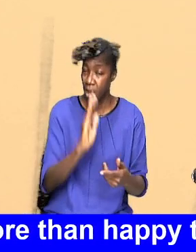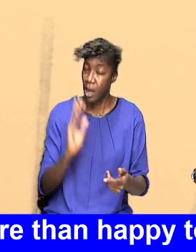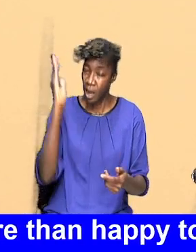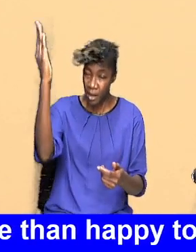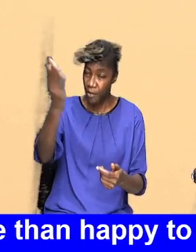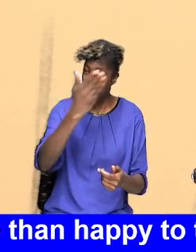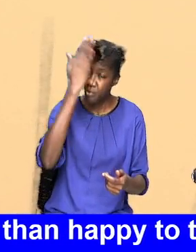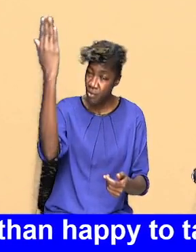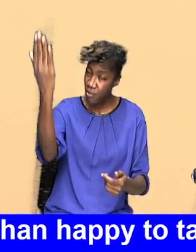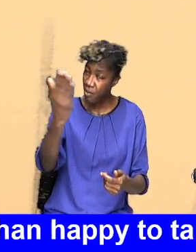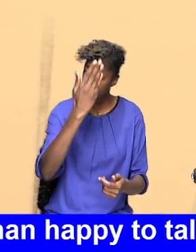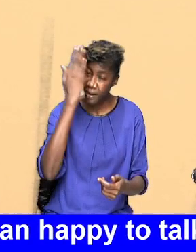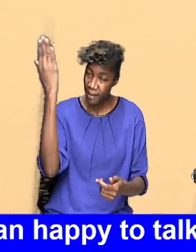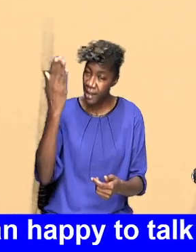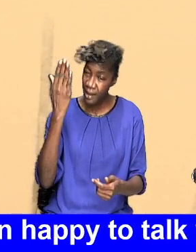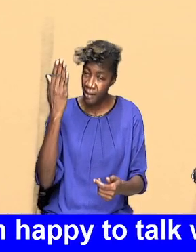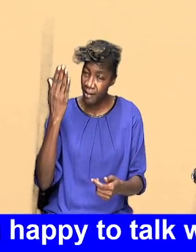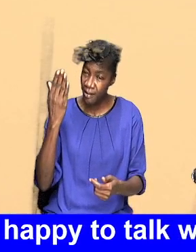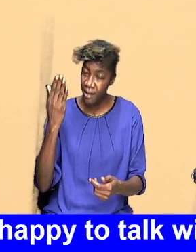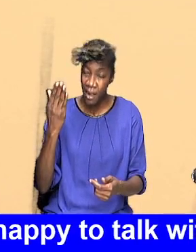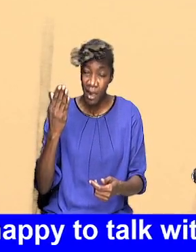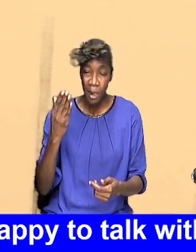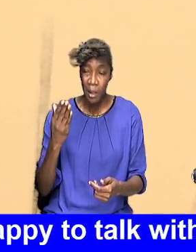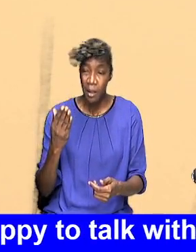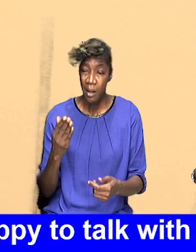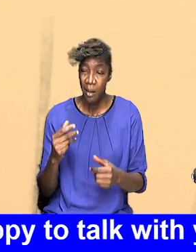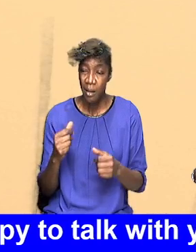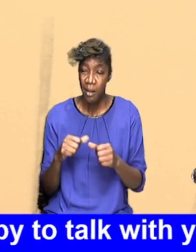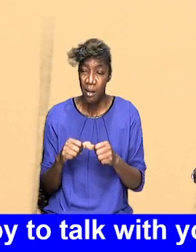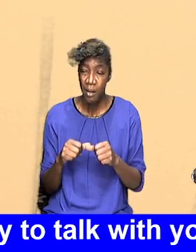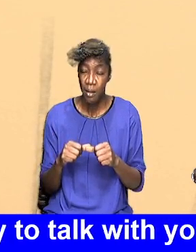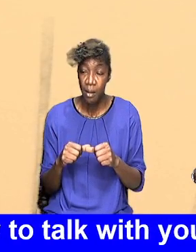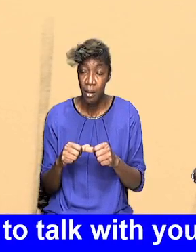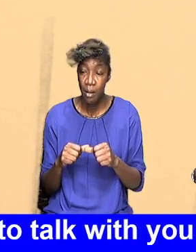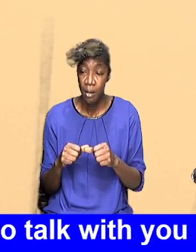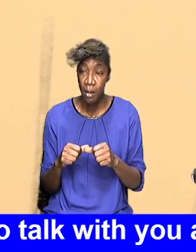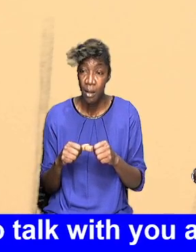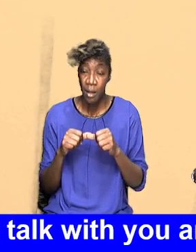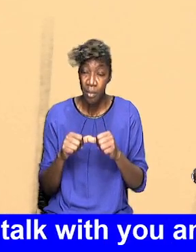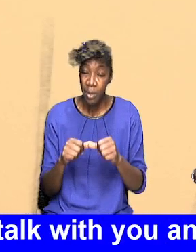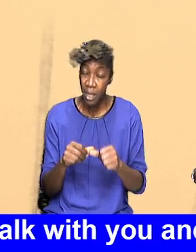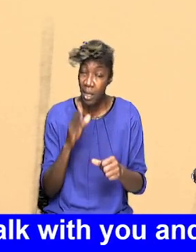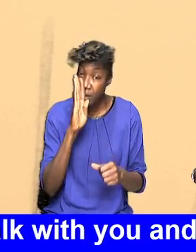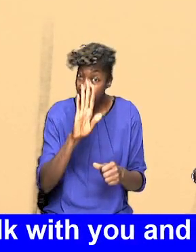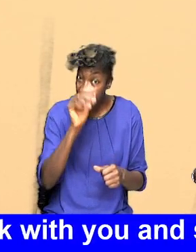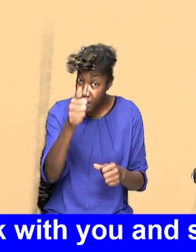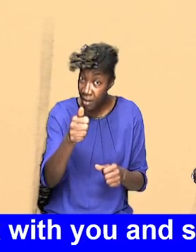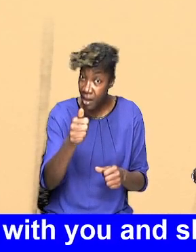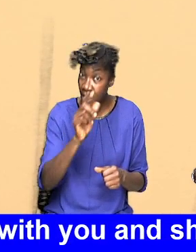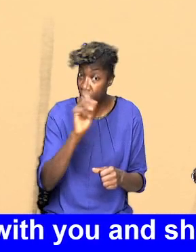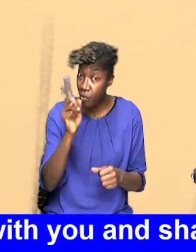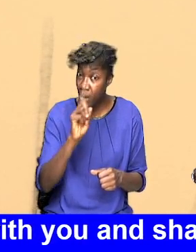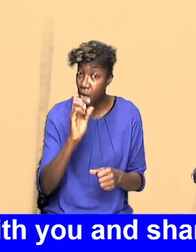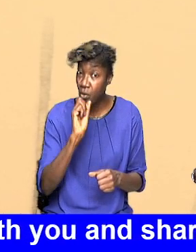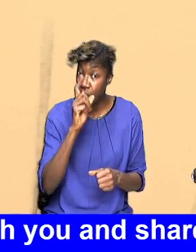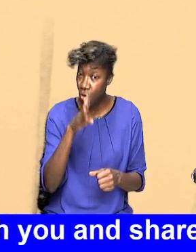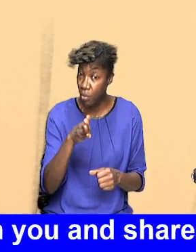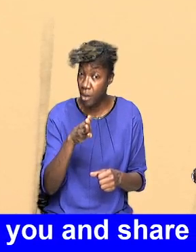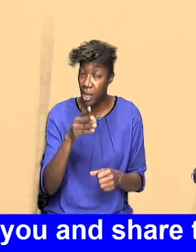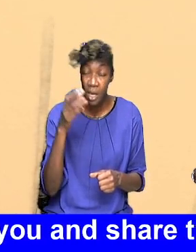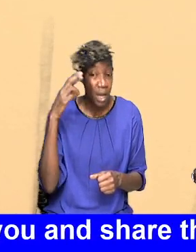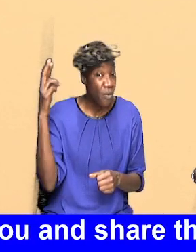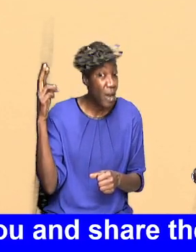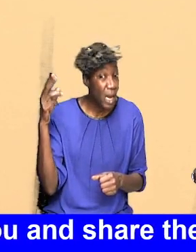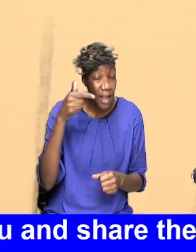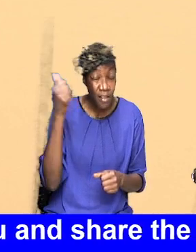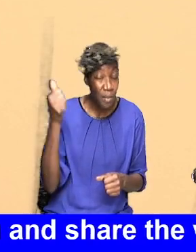Almighty God. Let us endeavor to see ourselves where we should be and realize that it's